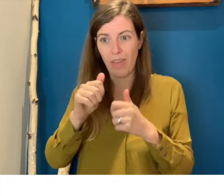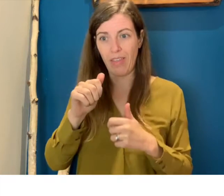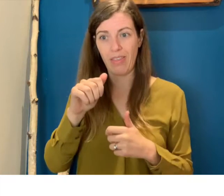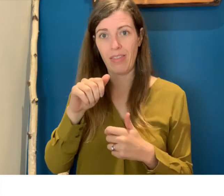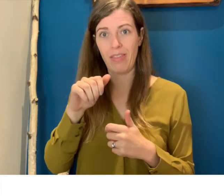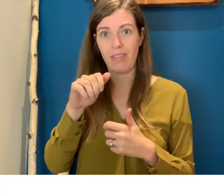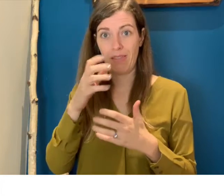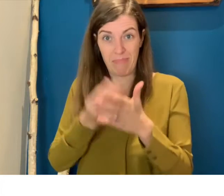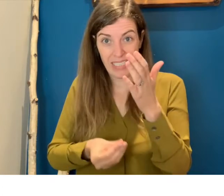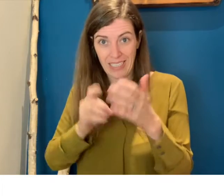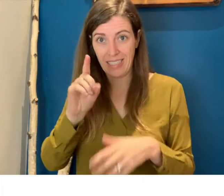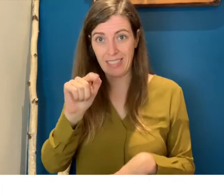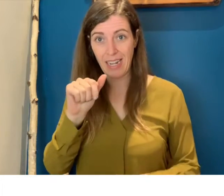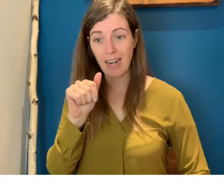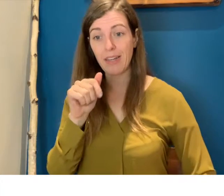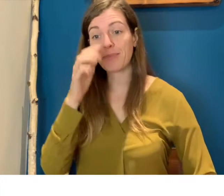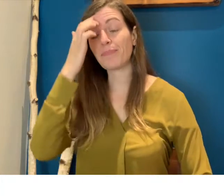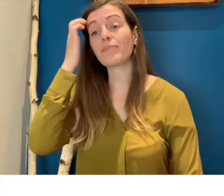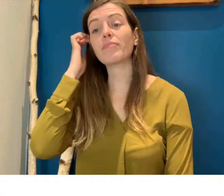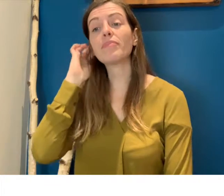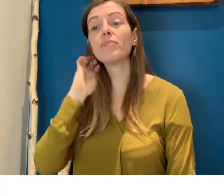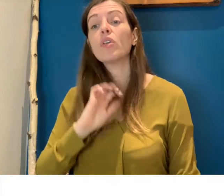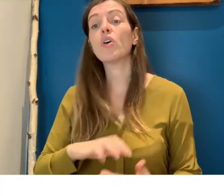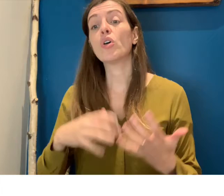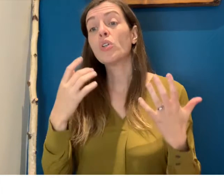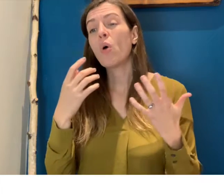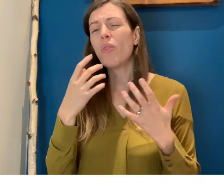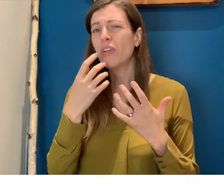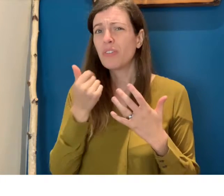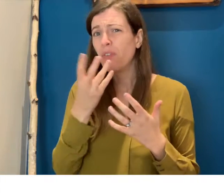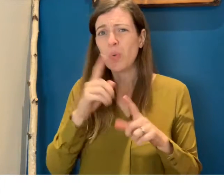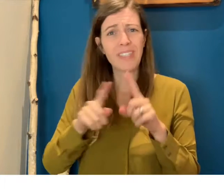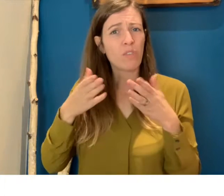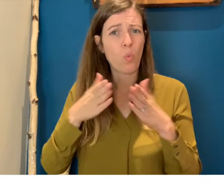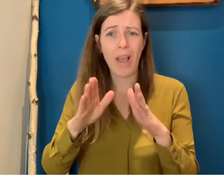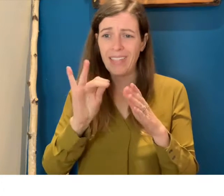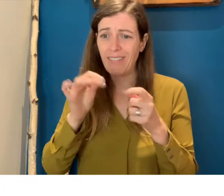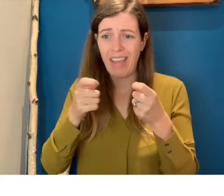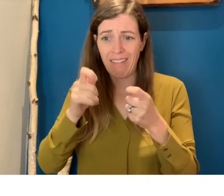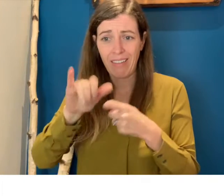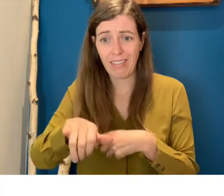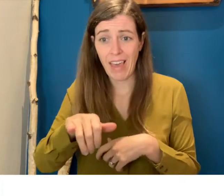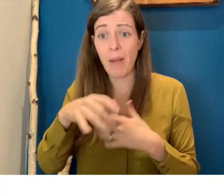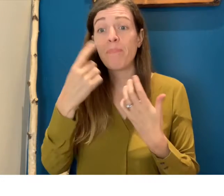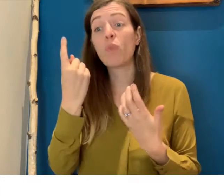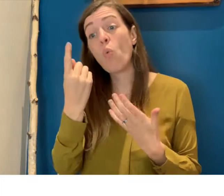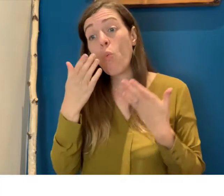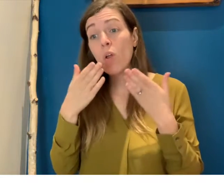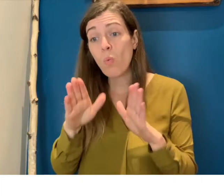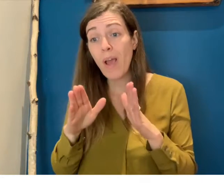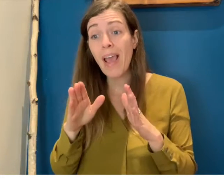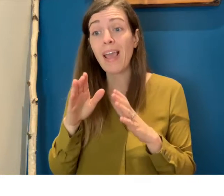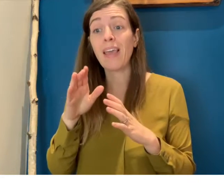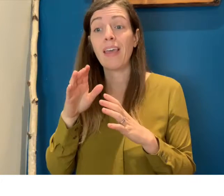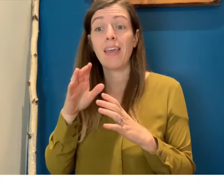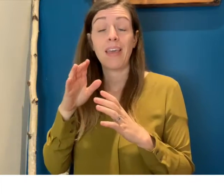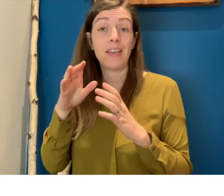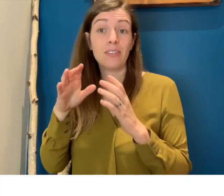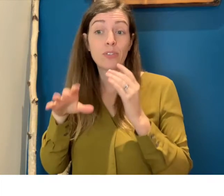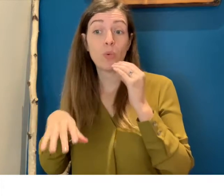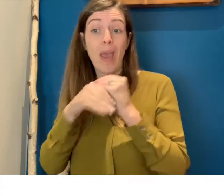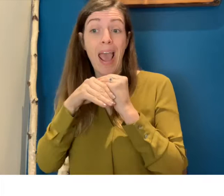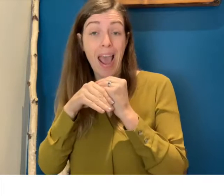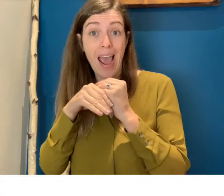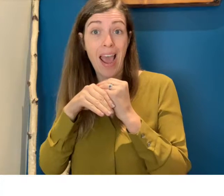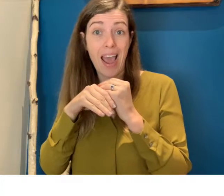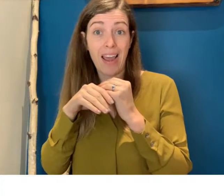test score for one particular thing. So you have to tell R how you want to deal with that missing data. And there's a couple of different ways of handling it.